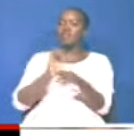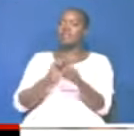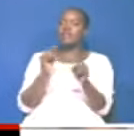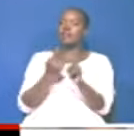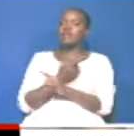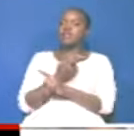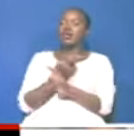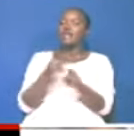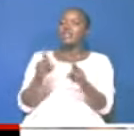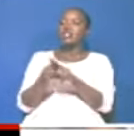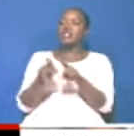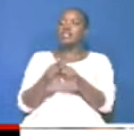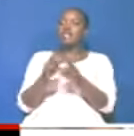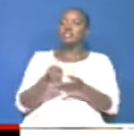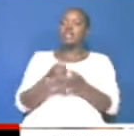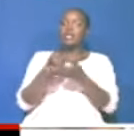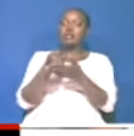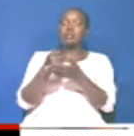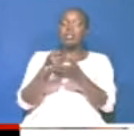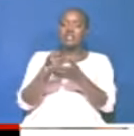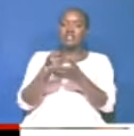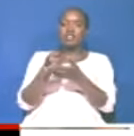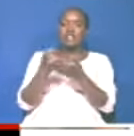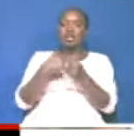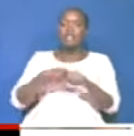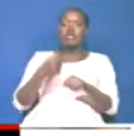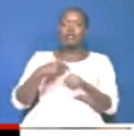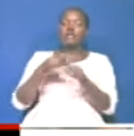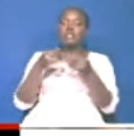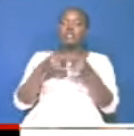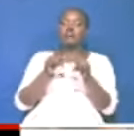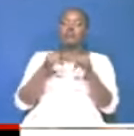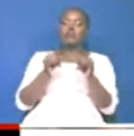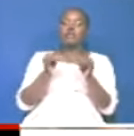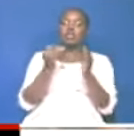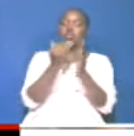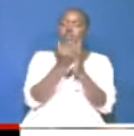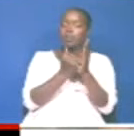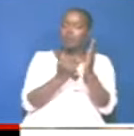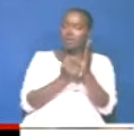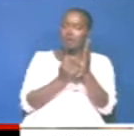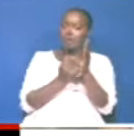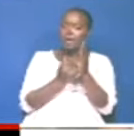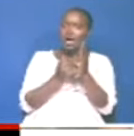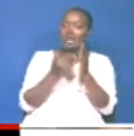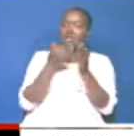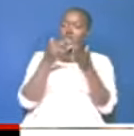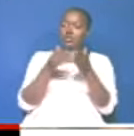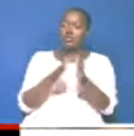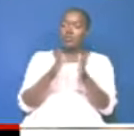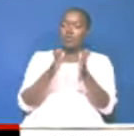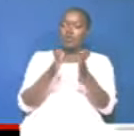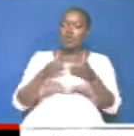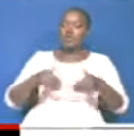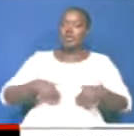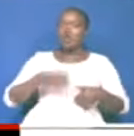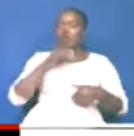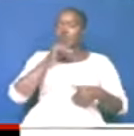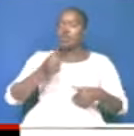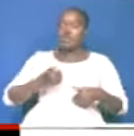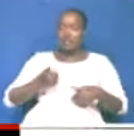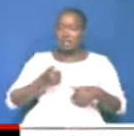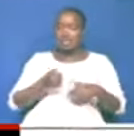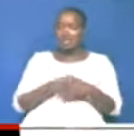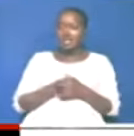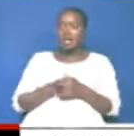initiatives help us or enable us implement the program in a custom-made way for the young boys and girls. The